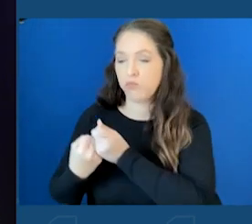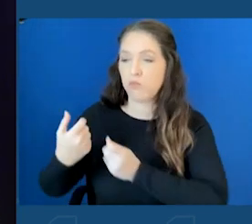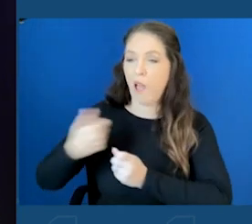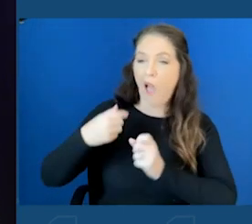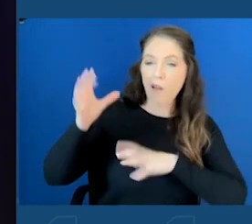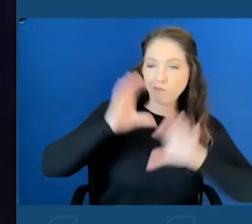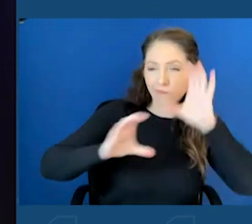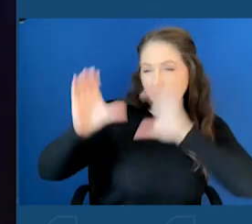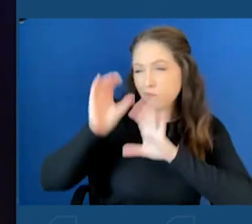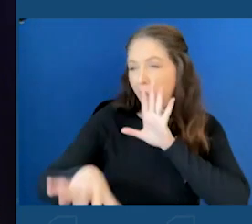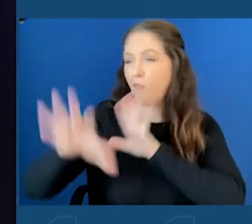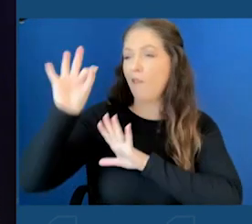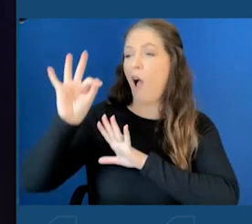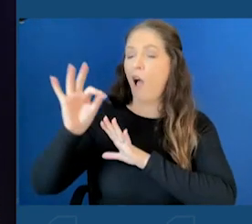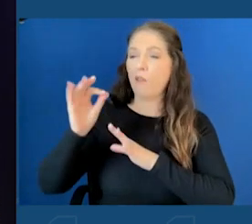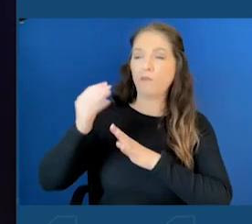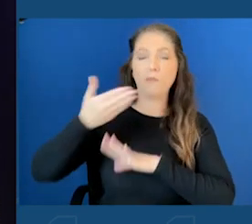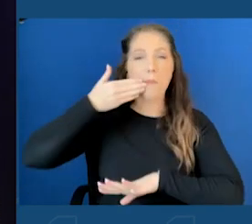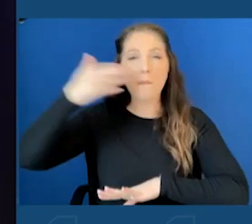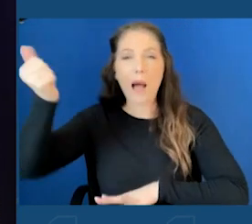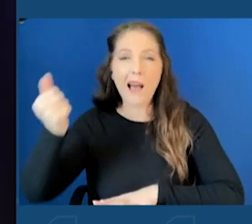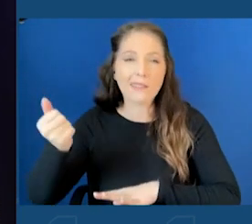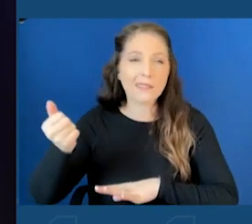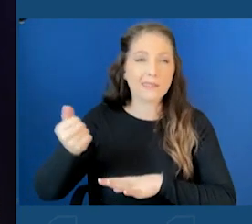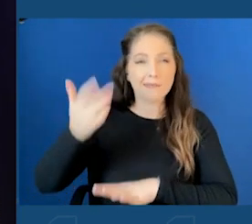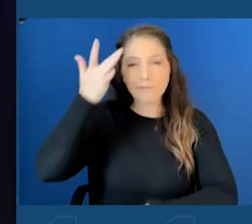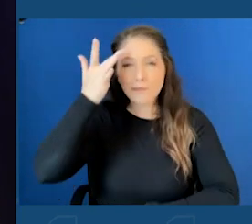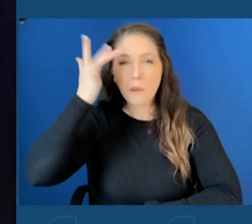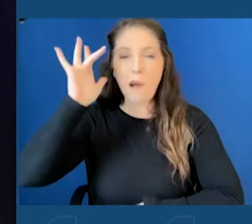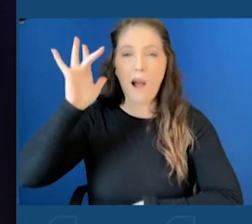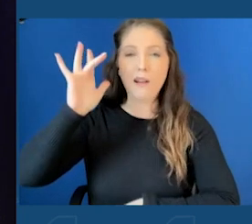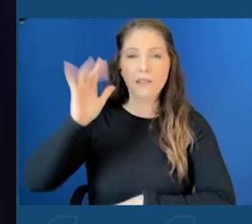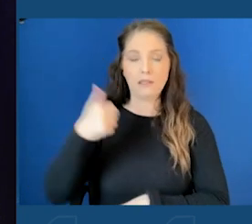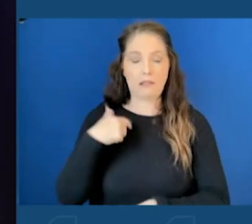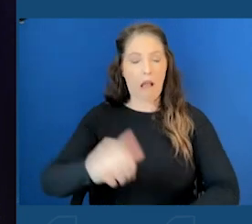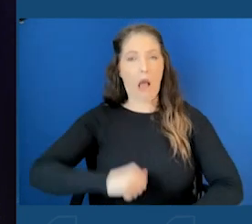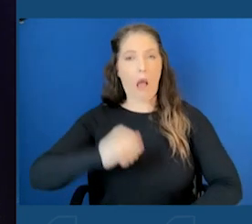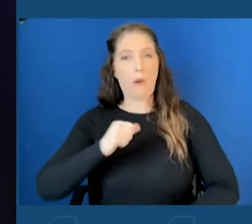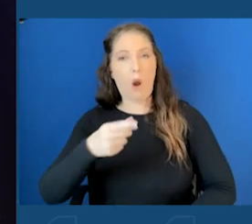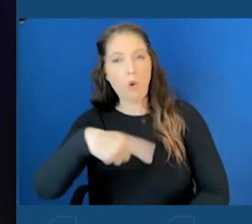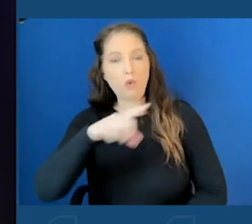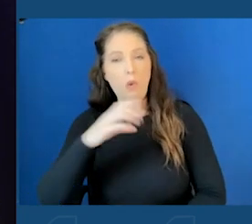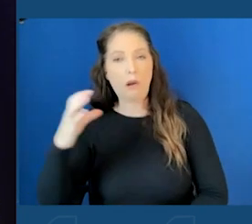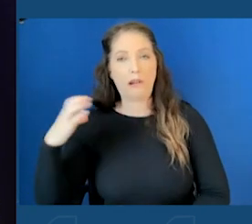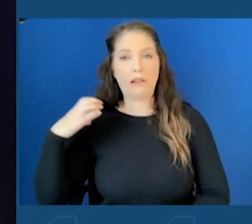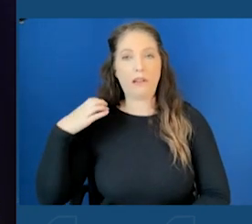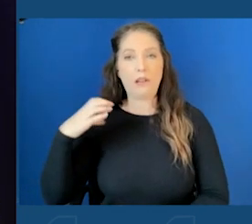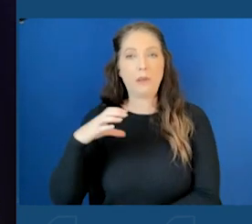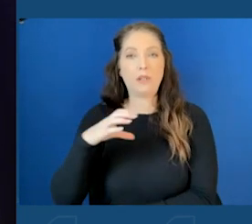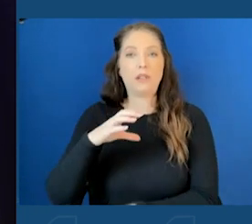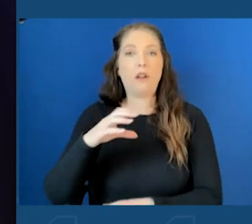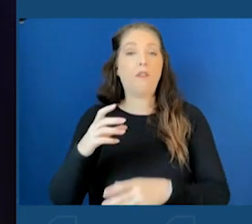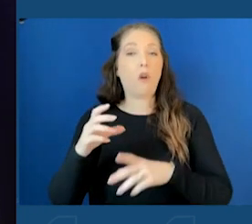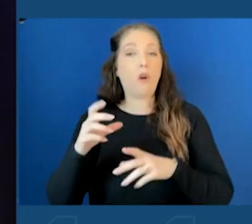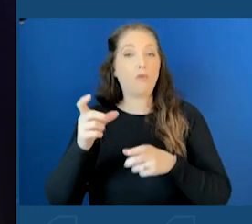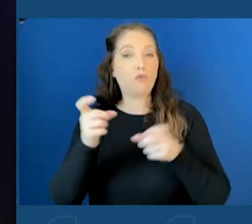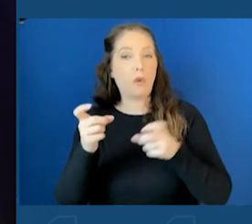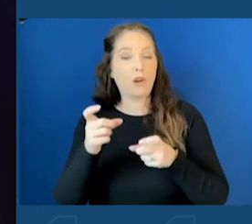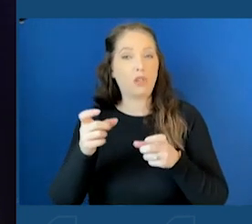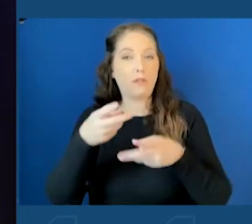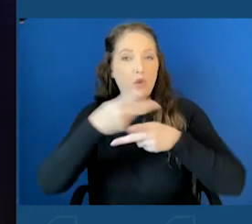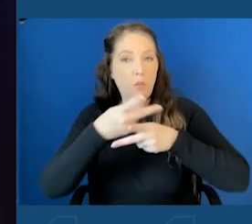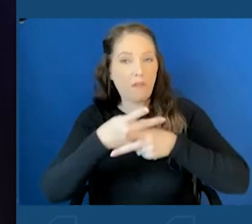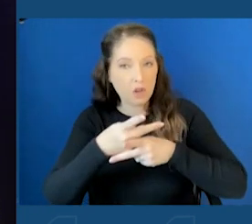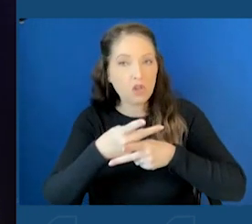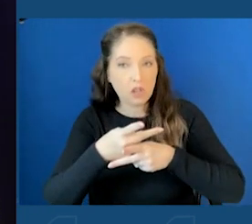servants, and I'm proud that Anthony Annucci continues as our acting Commissioner of Corrections and Community Supervision, a critically important role